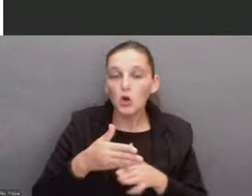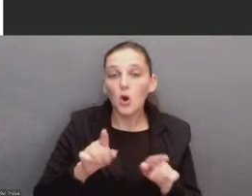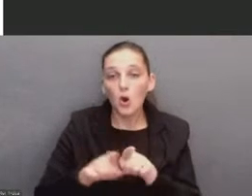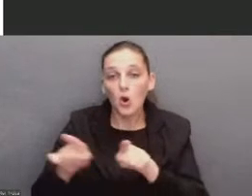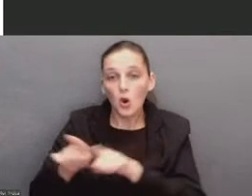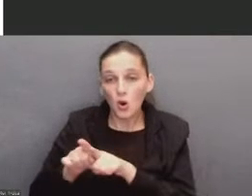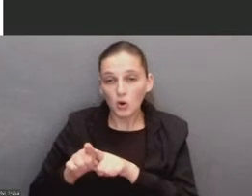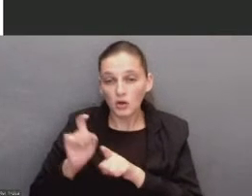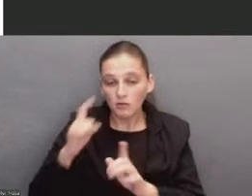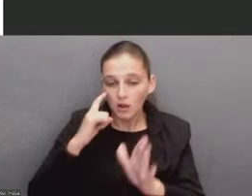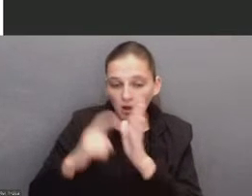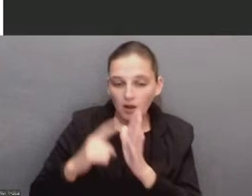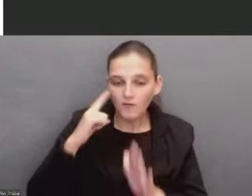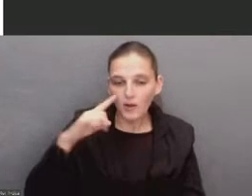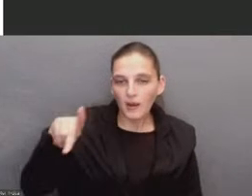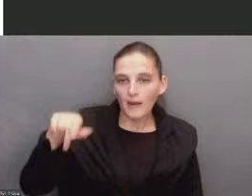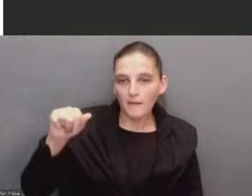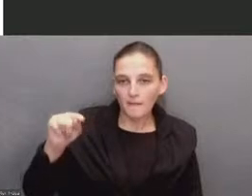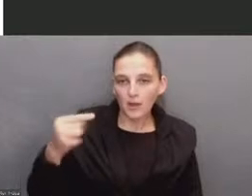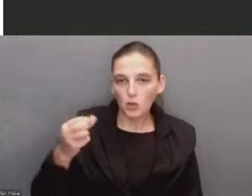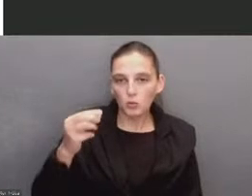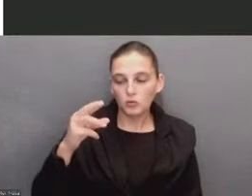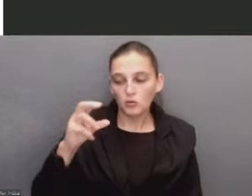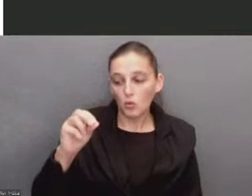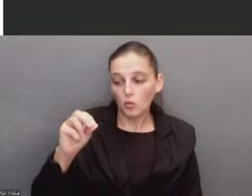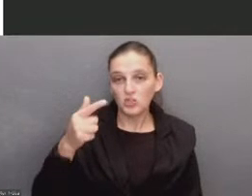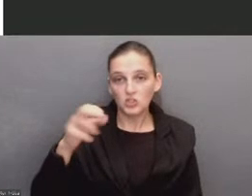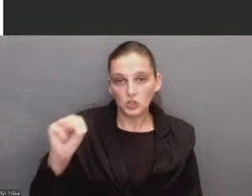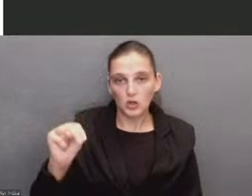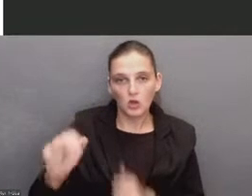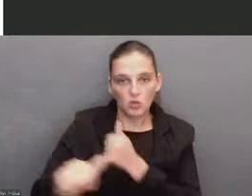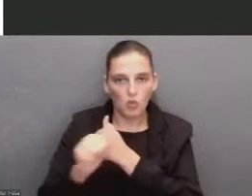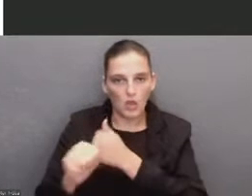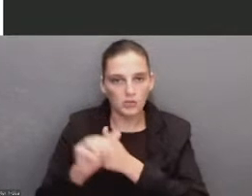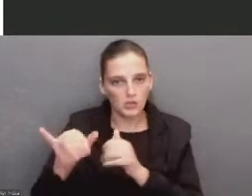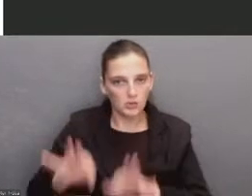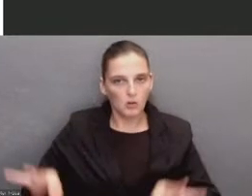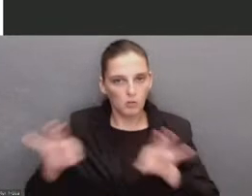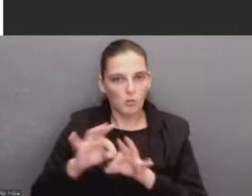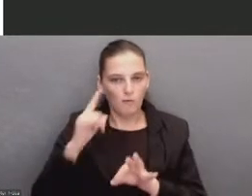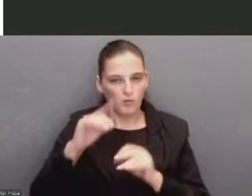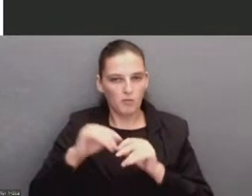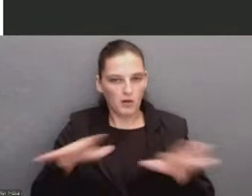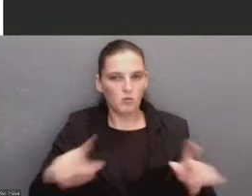which is really important for a pandemic response. Next slide,